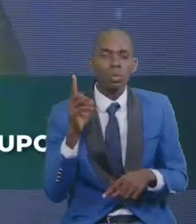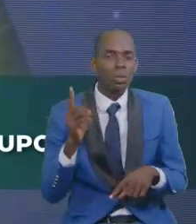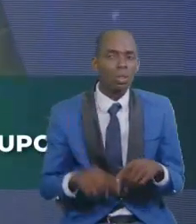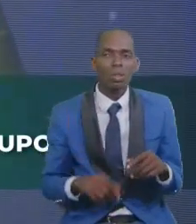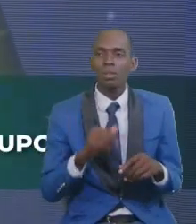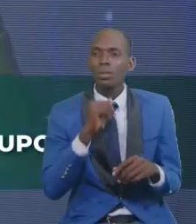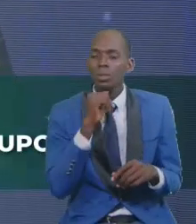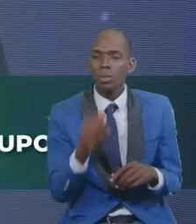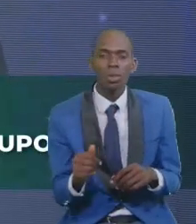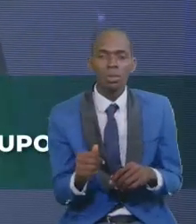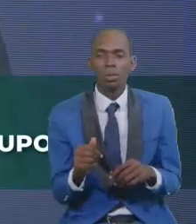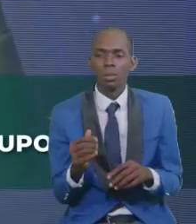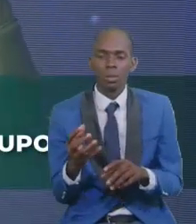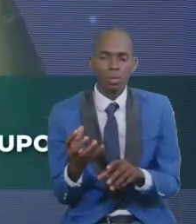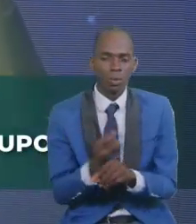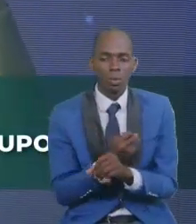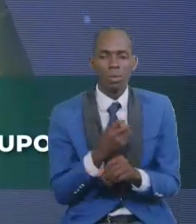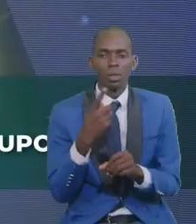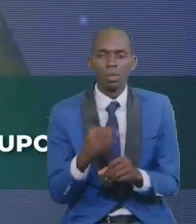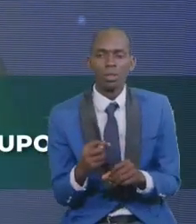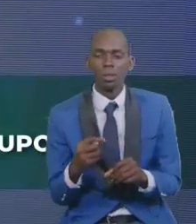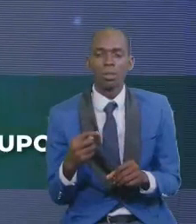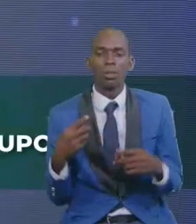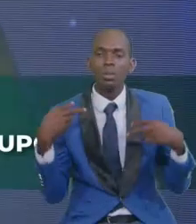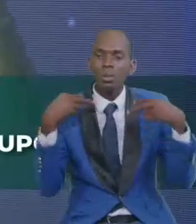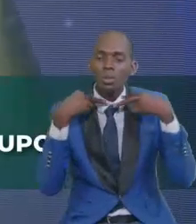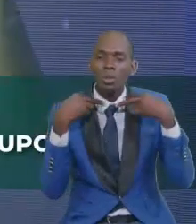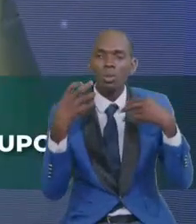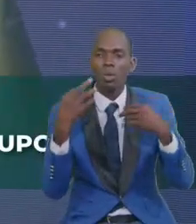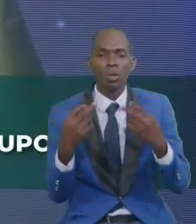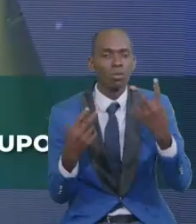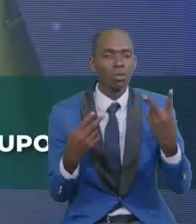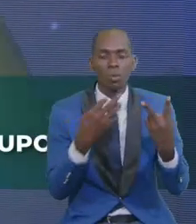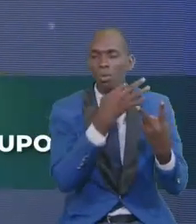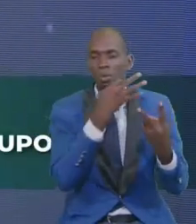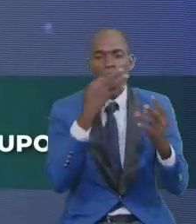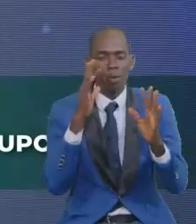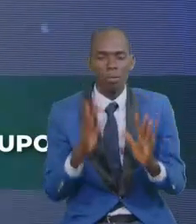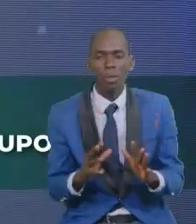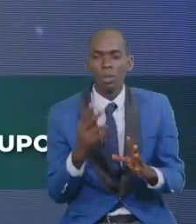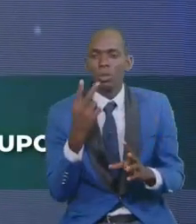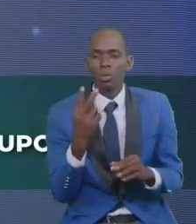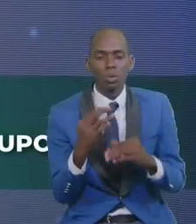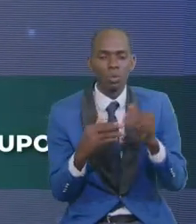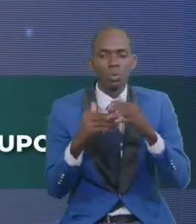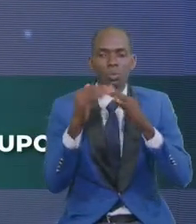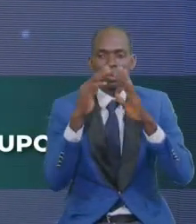the yoke of two farmers, two cultivators at the same time.